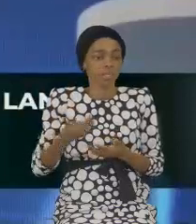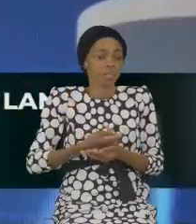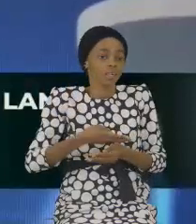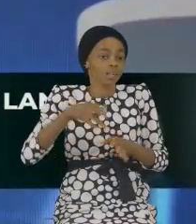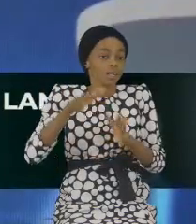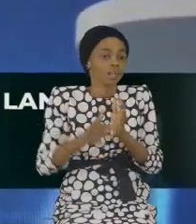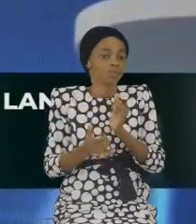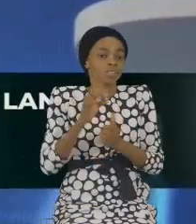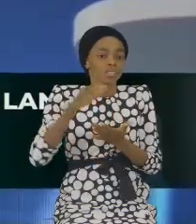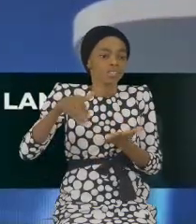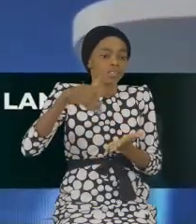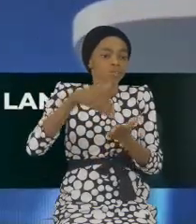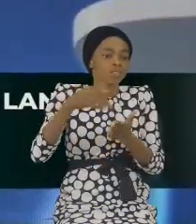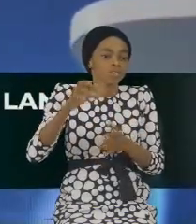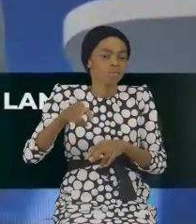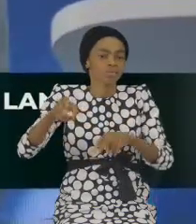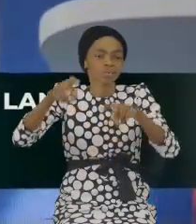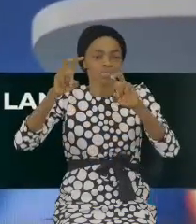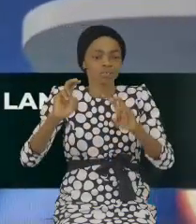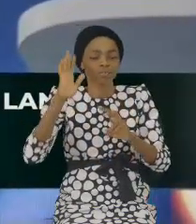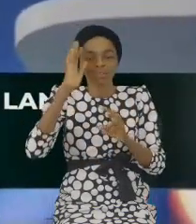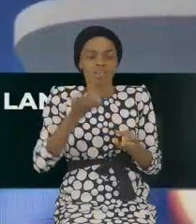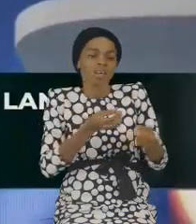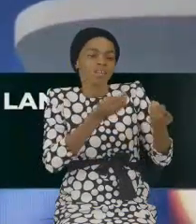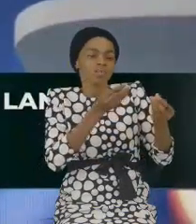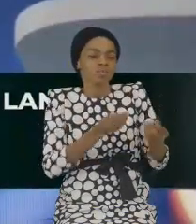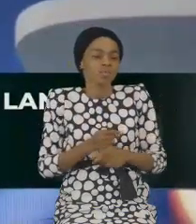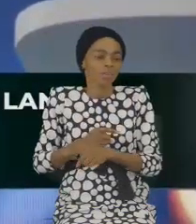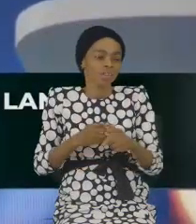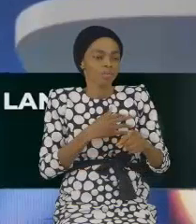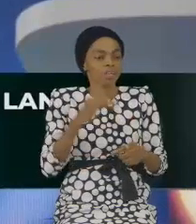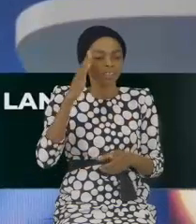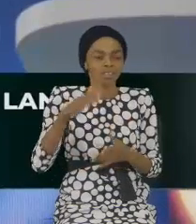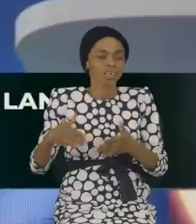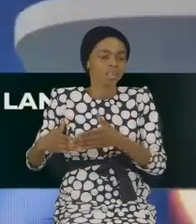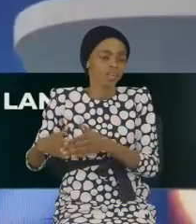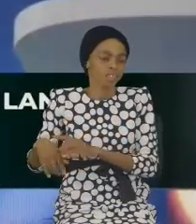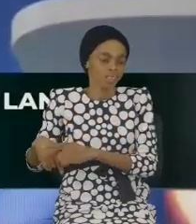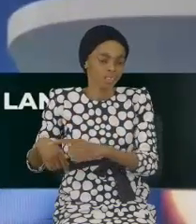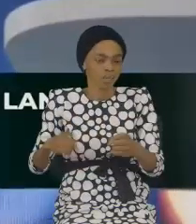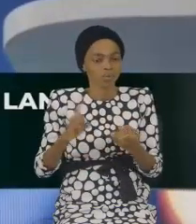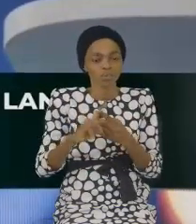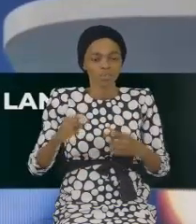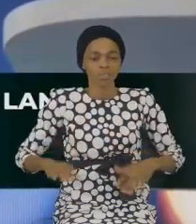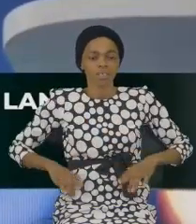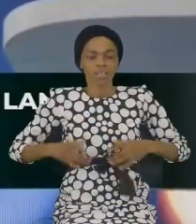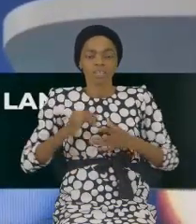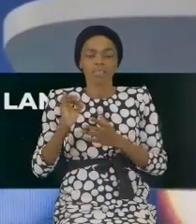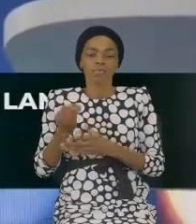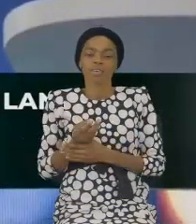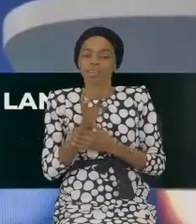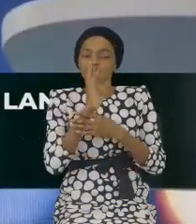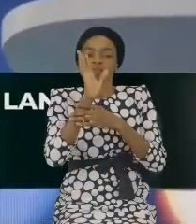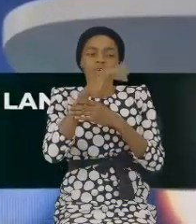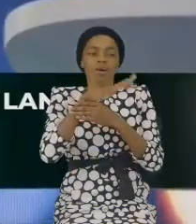the midst of the throne shall feed them, and shall lead them unto living fountains of